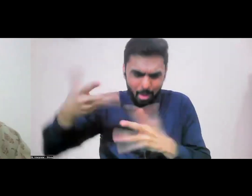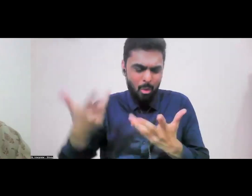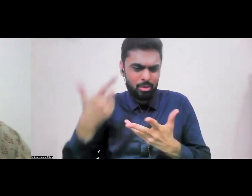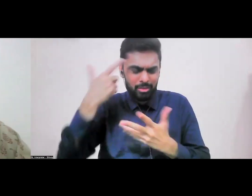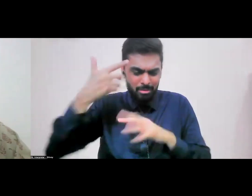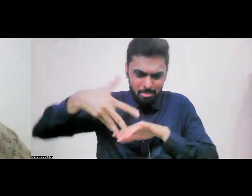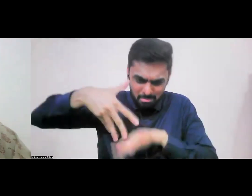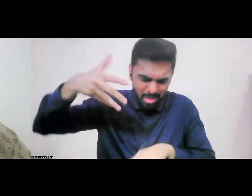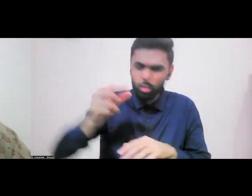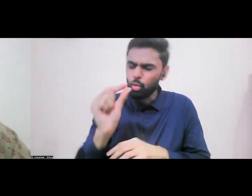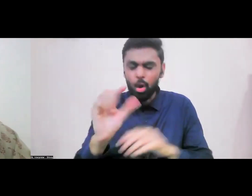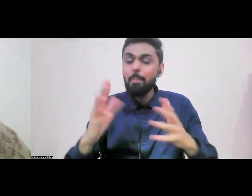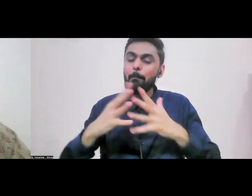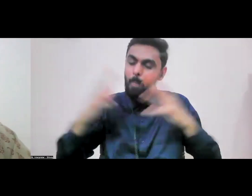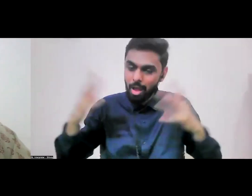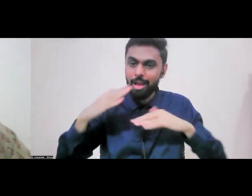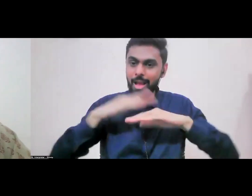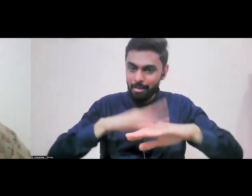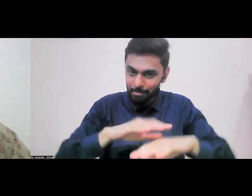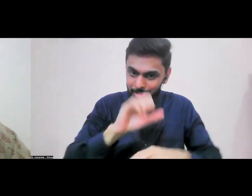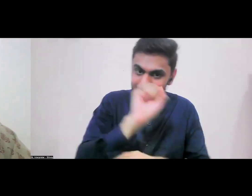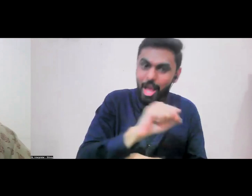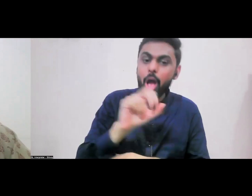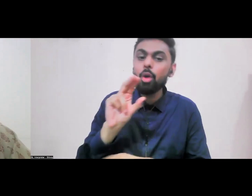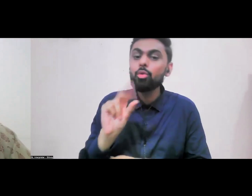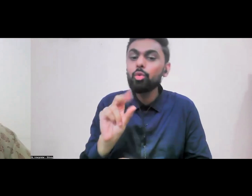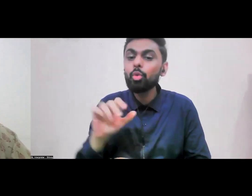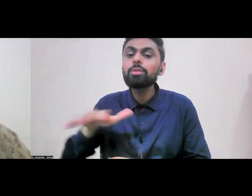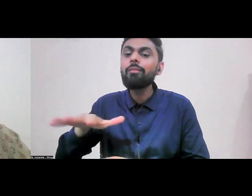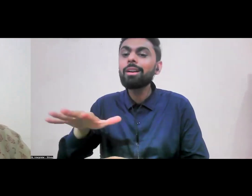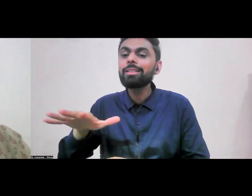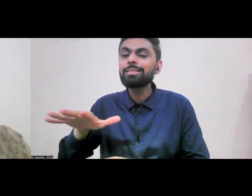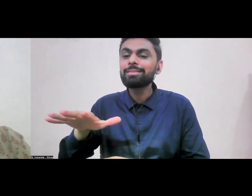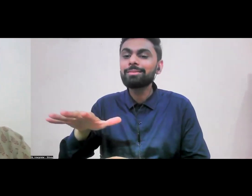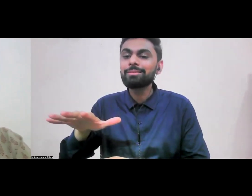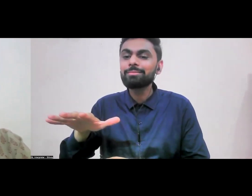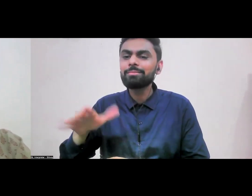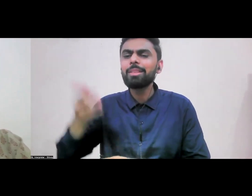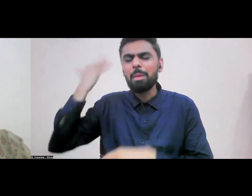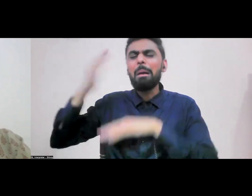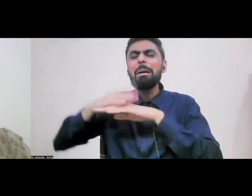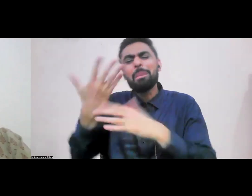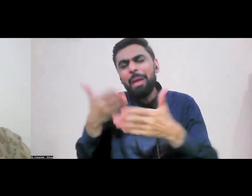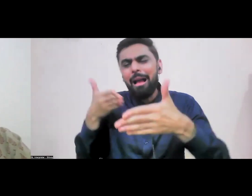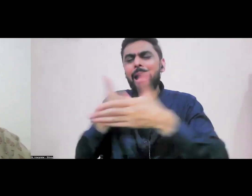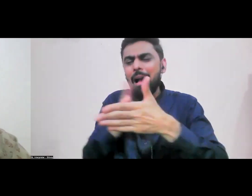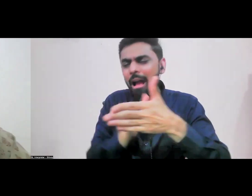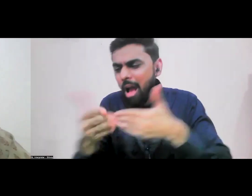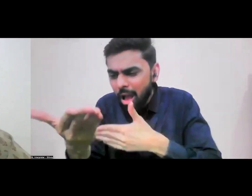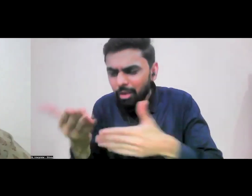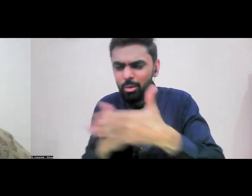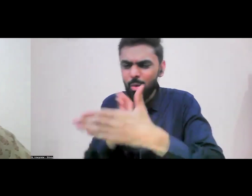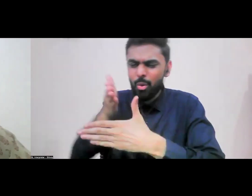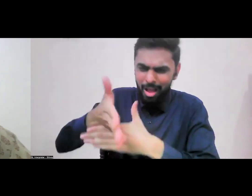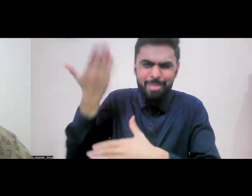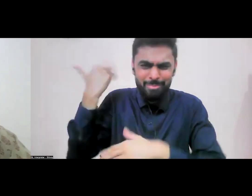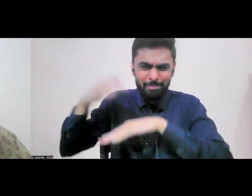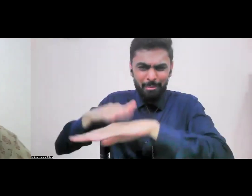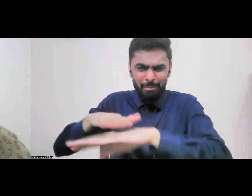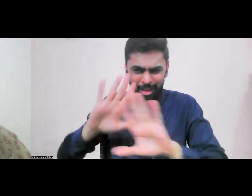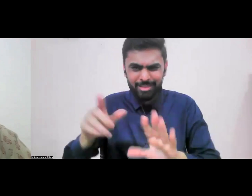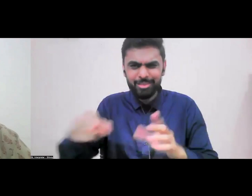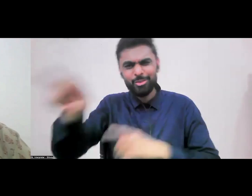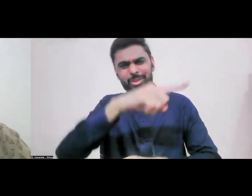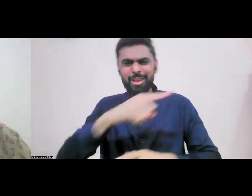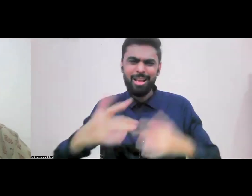a lot, trust me. Is it a yes, a no, or somewhat? You would have done something. There is no question of all of you are interested